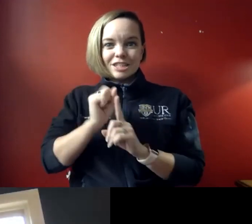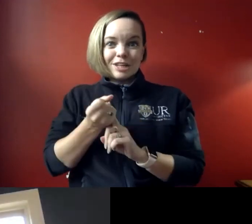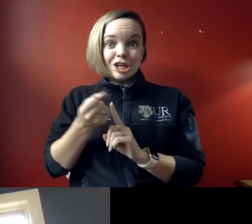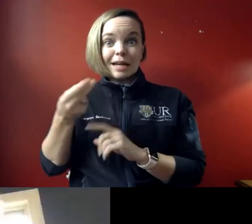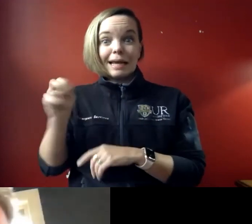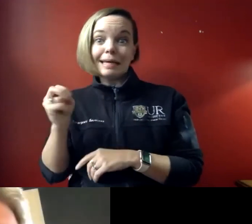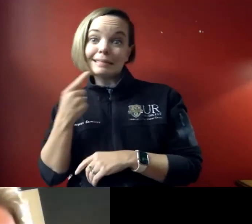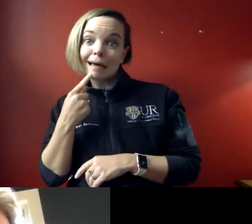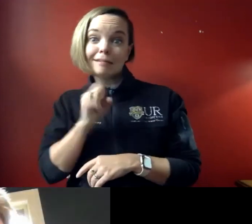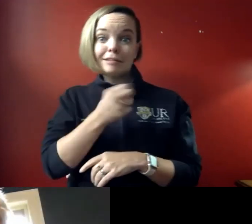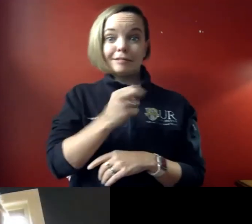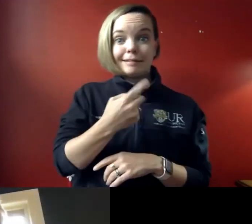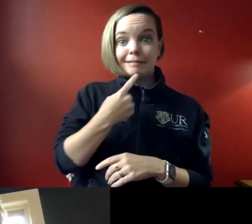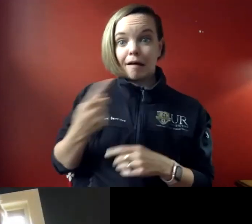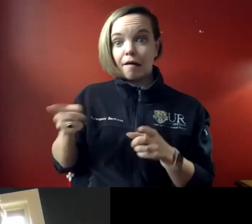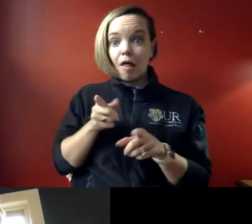dilemma?